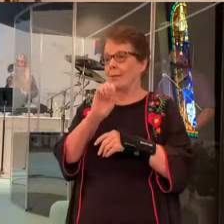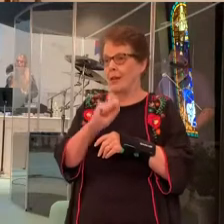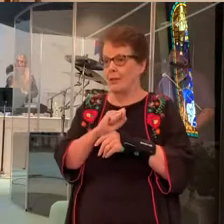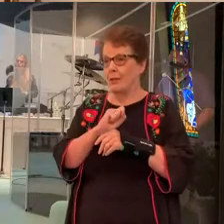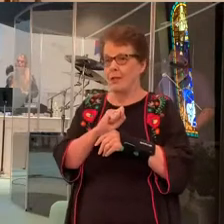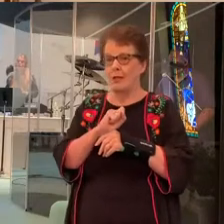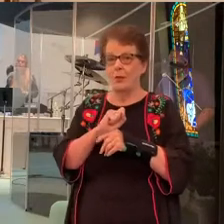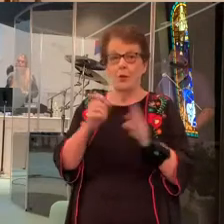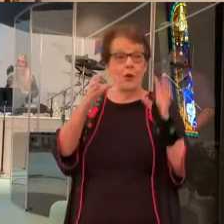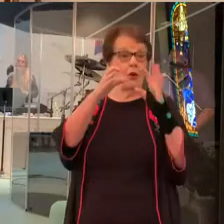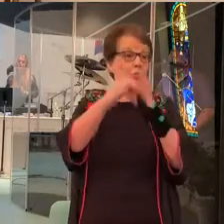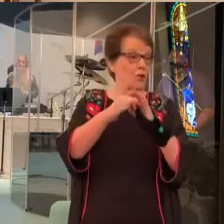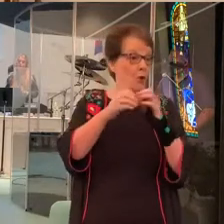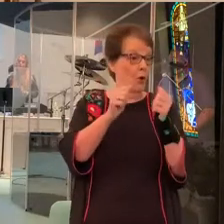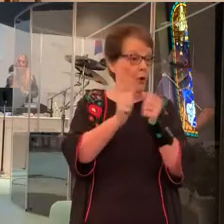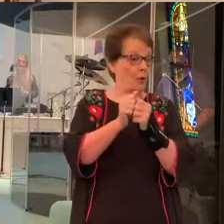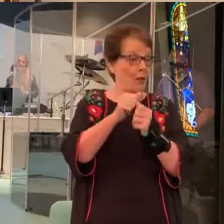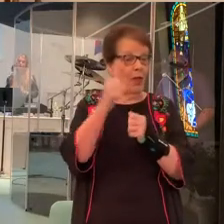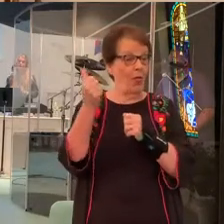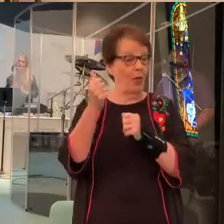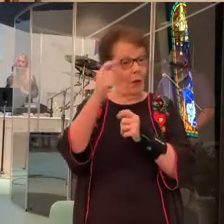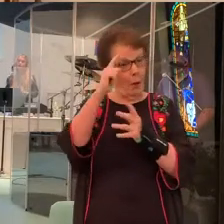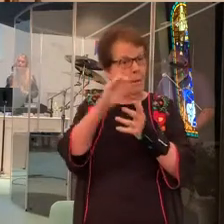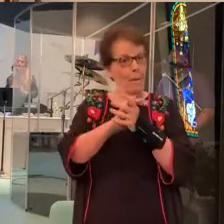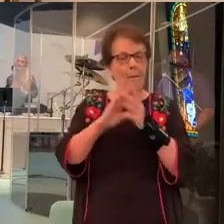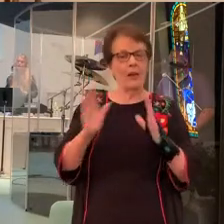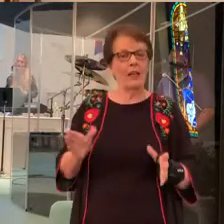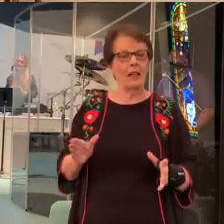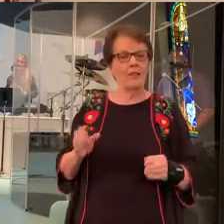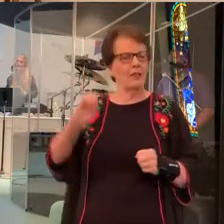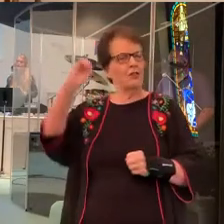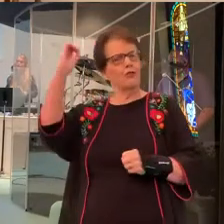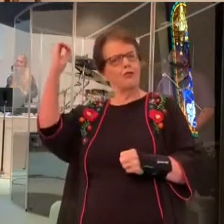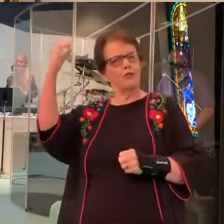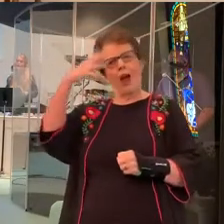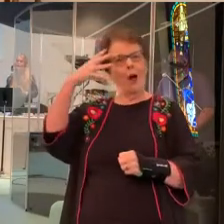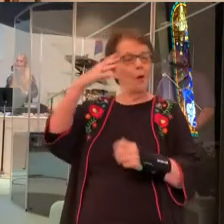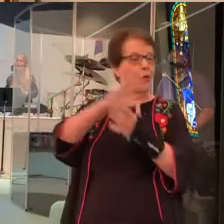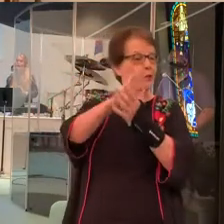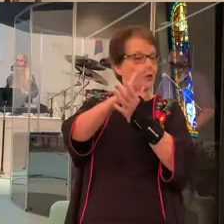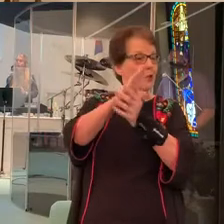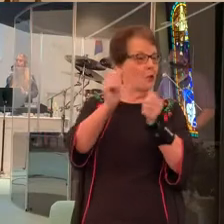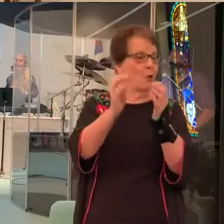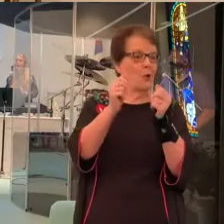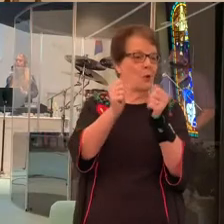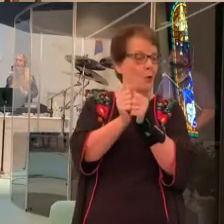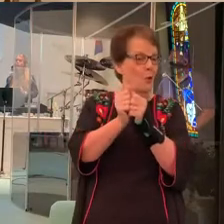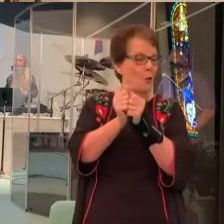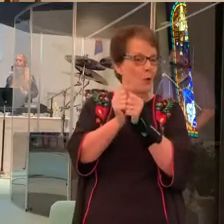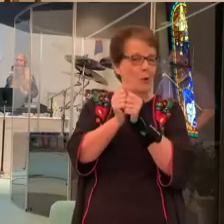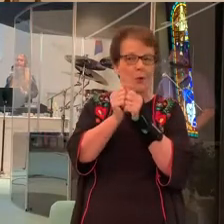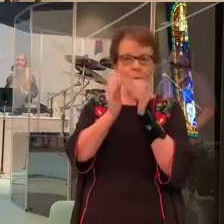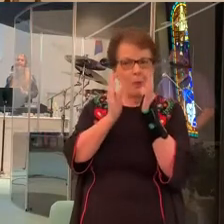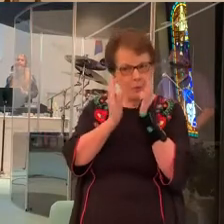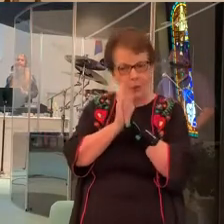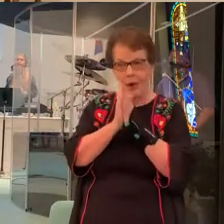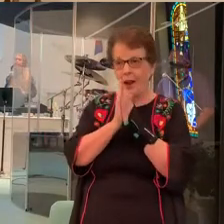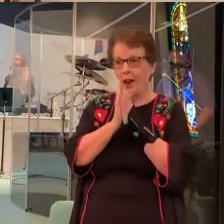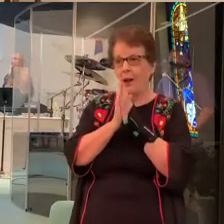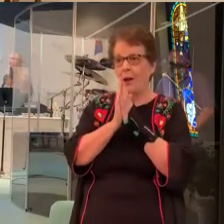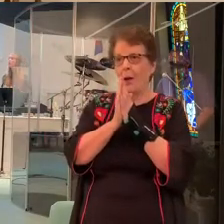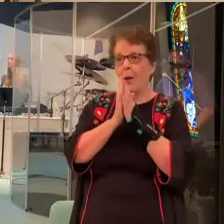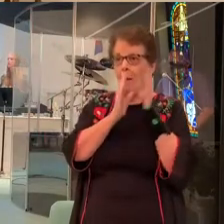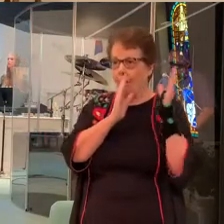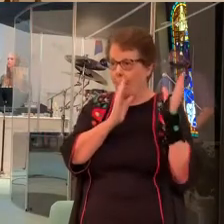believers in our community and just shower the school with prayer. So make plans to be there at 5, spend some